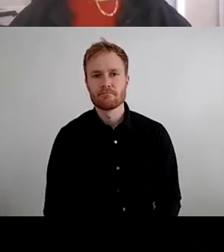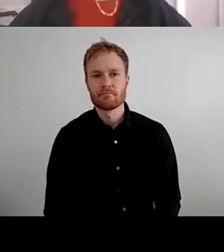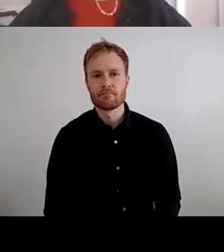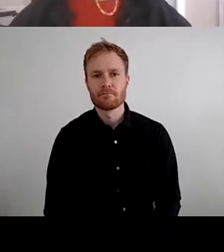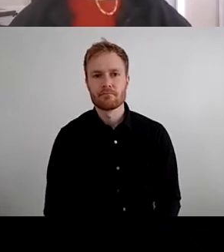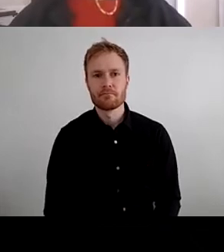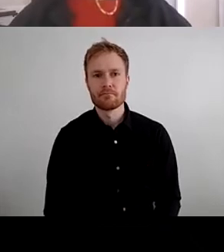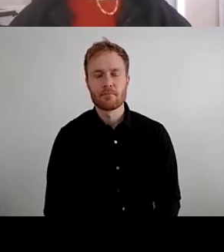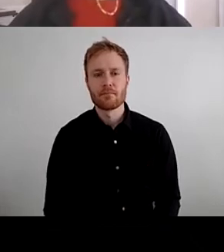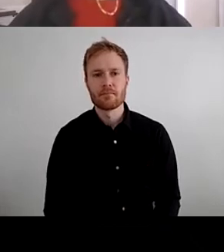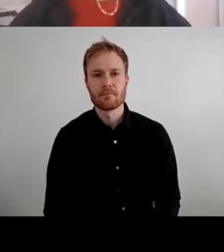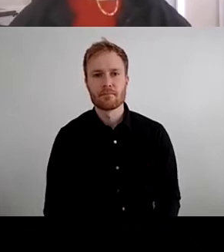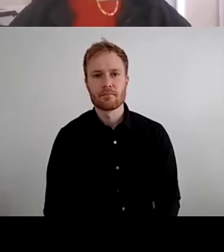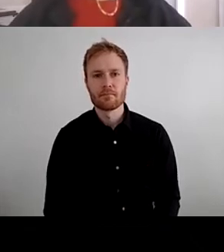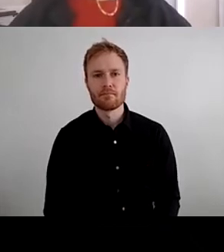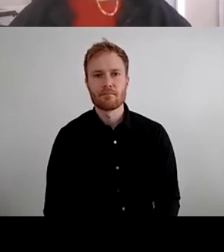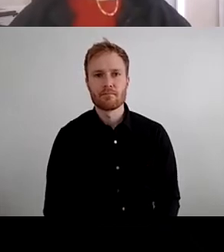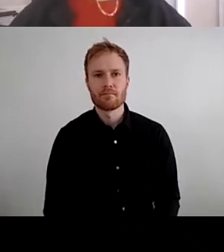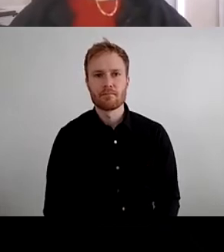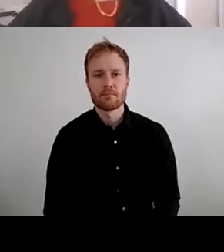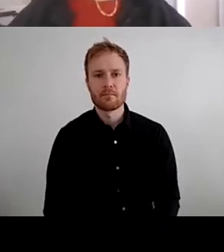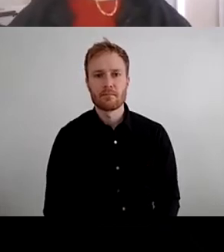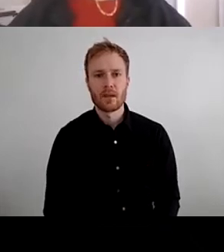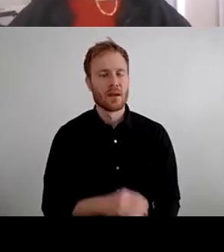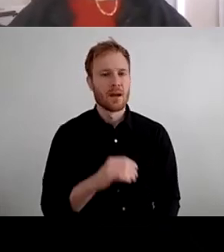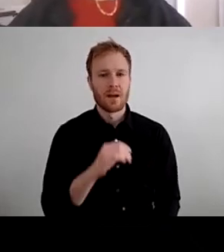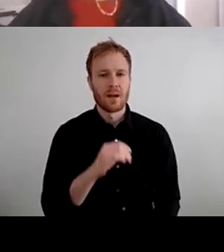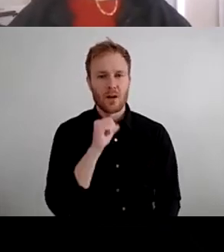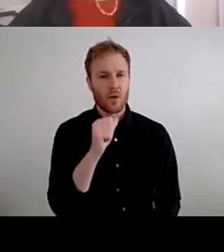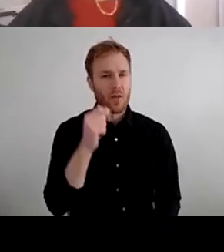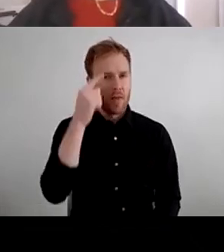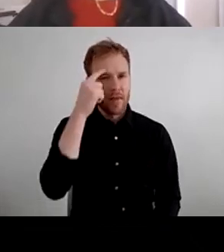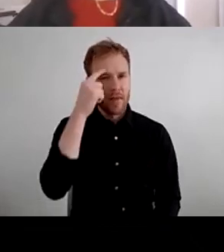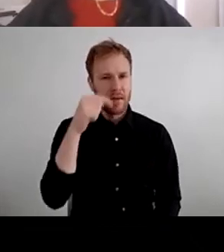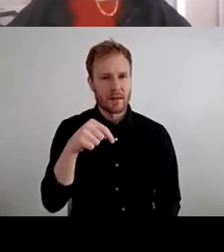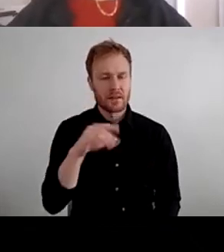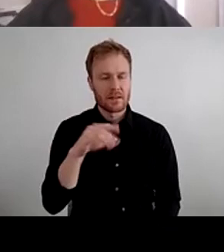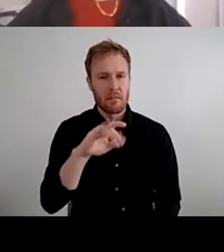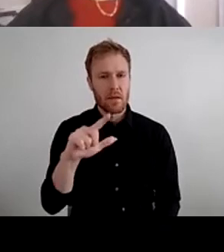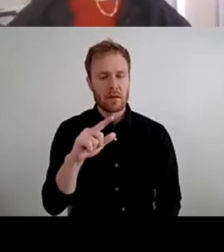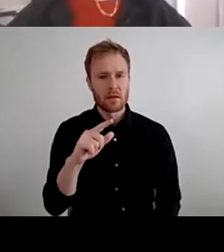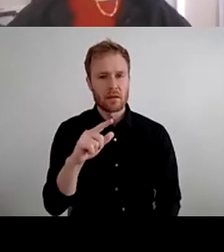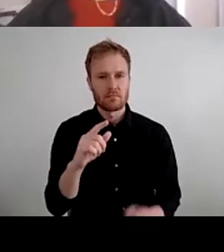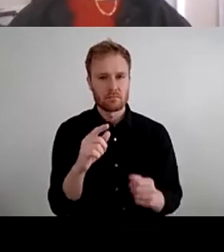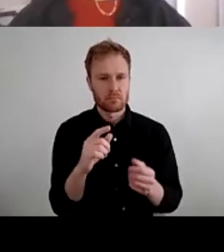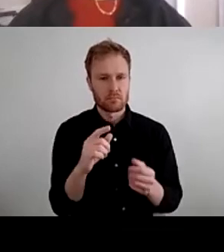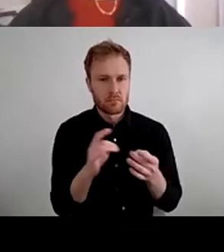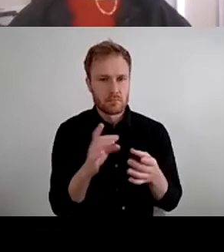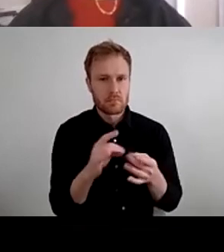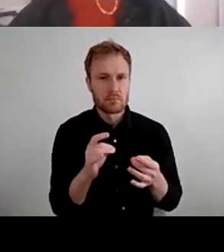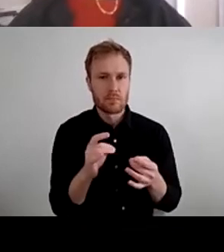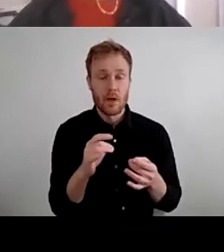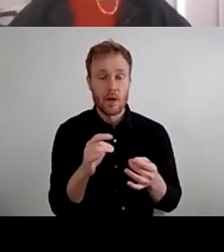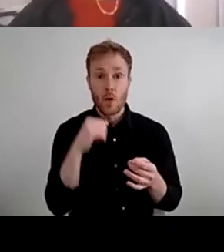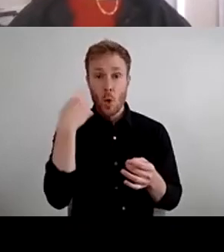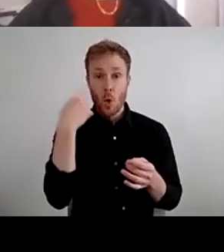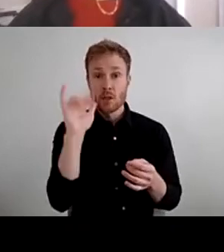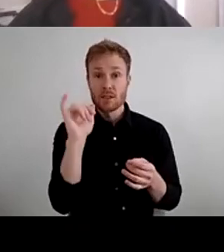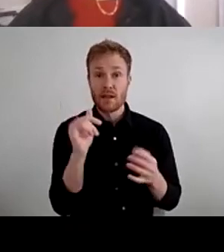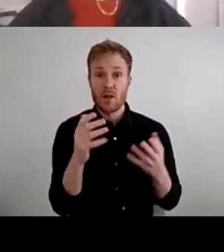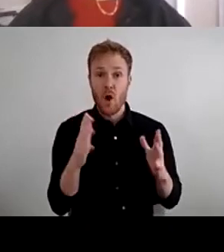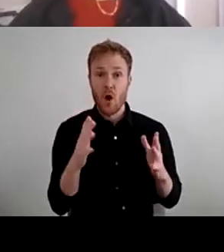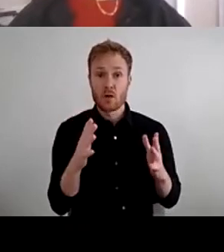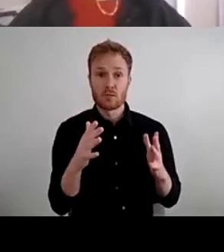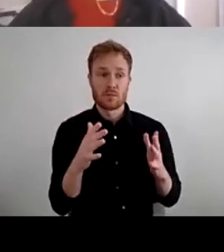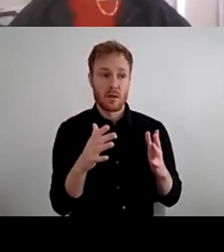I don't think our bill talks about, it looks like this has already been costed out with a